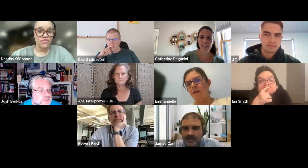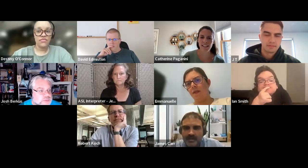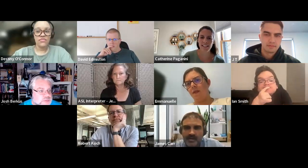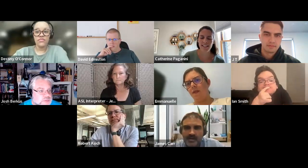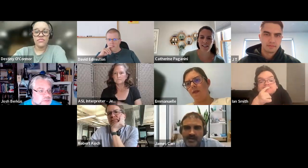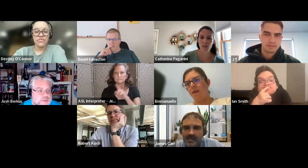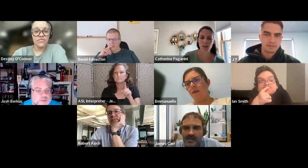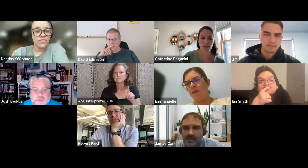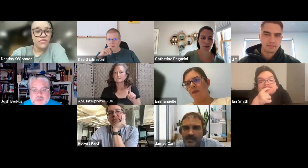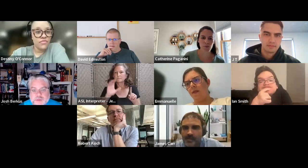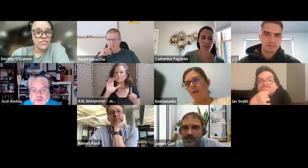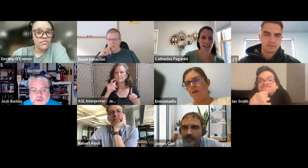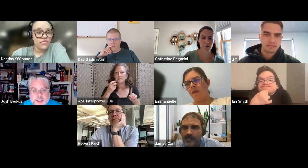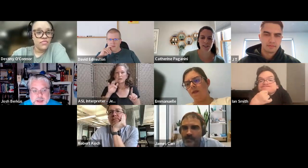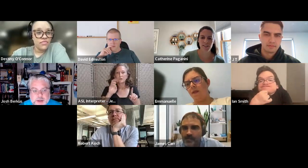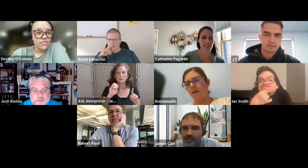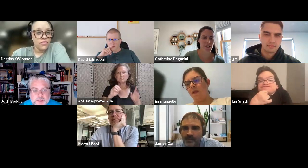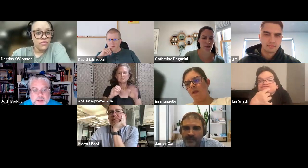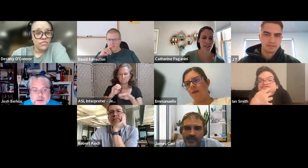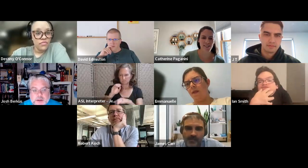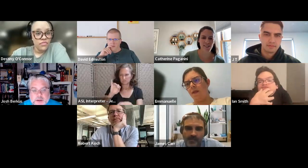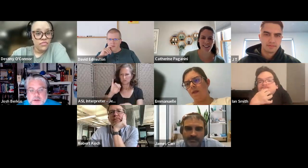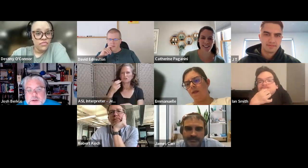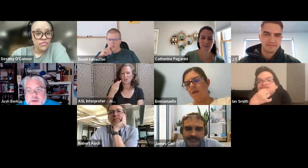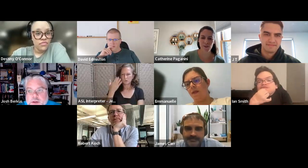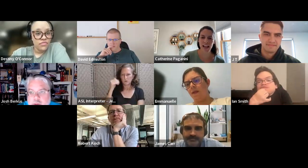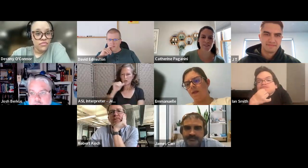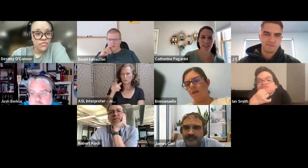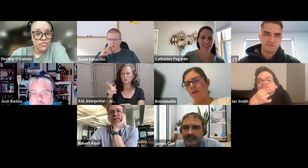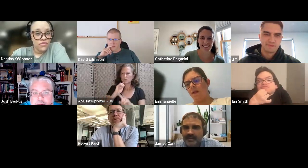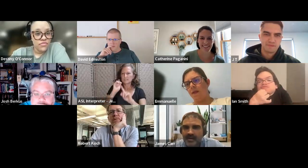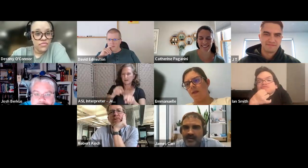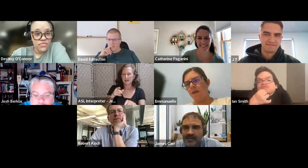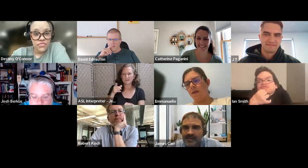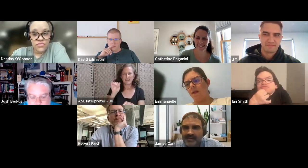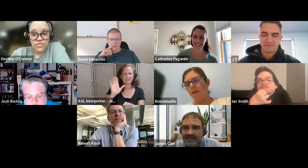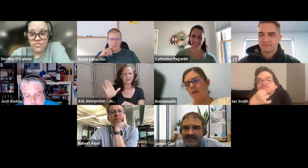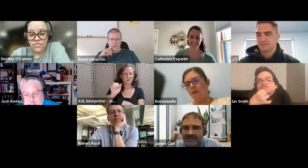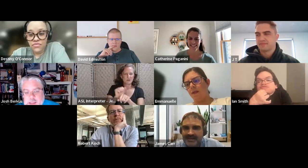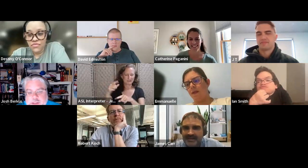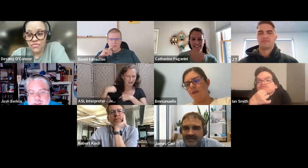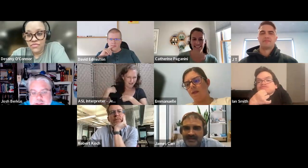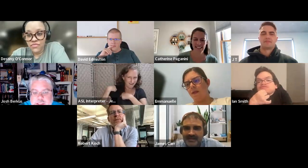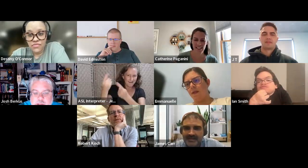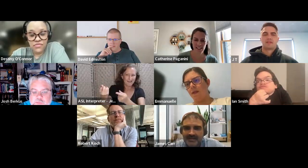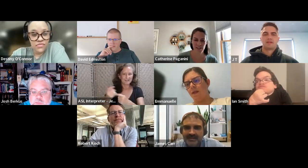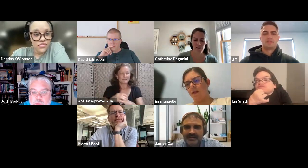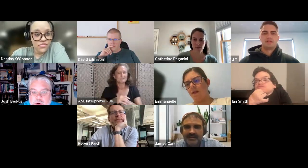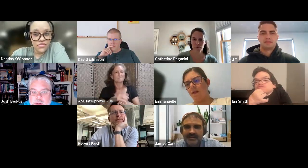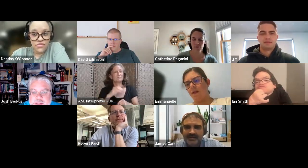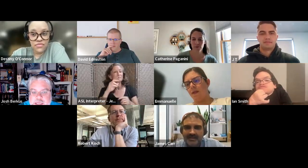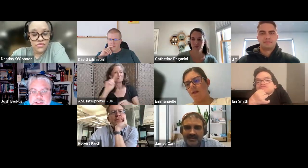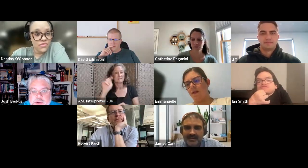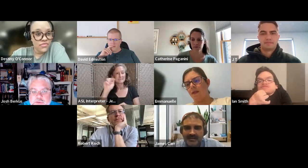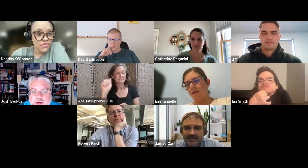Sure, I'll let Josh respond that one because he's been doing this forever. Yeah, it stands